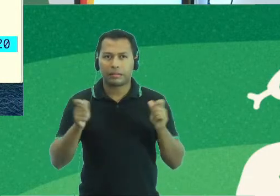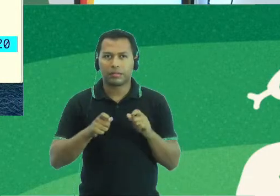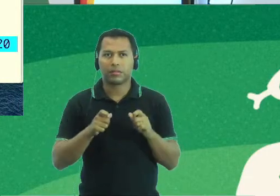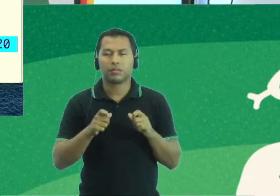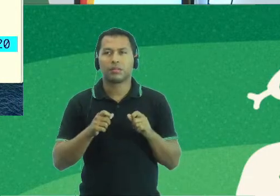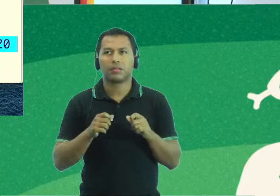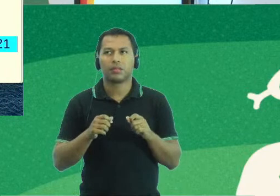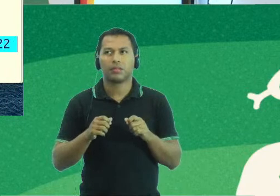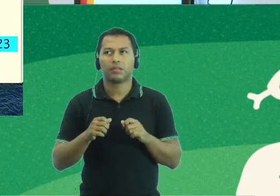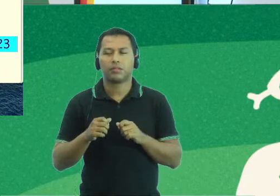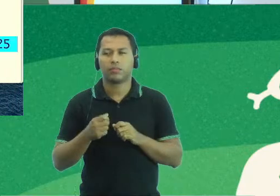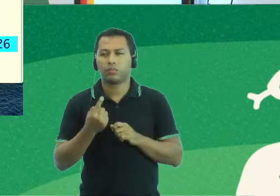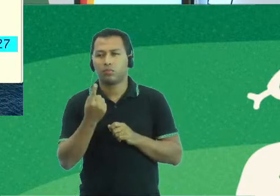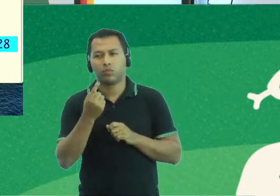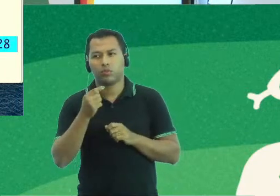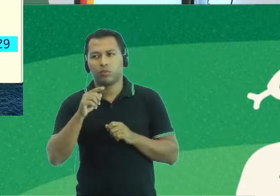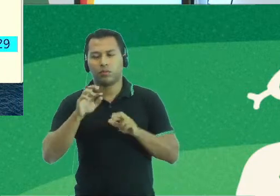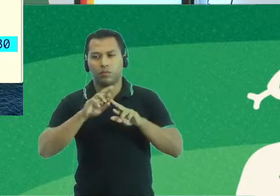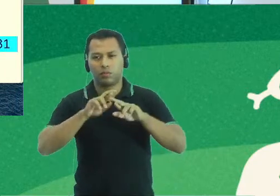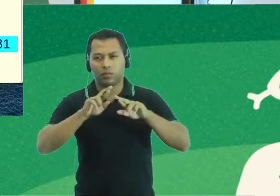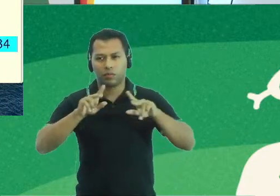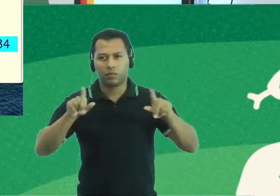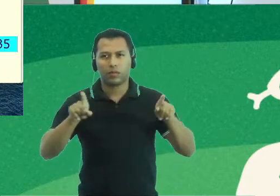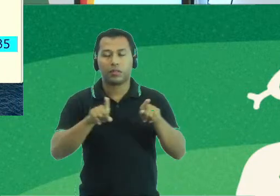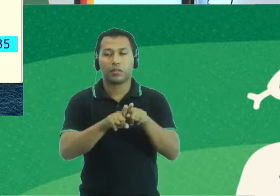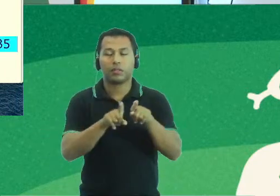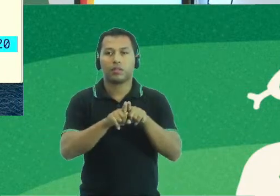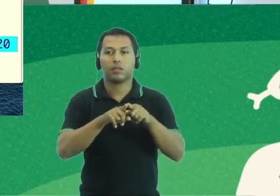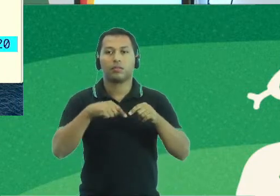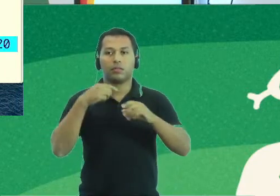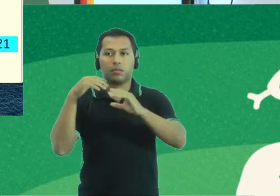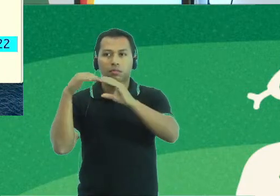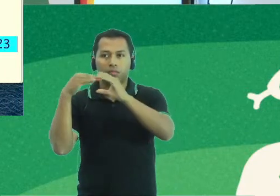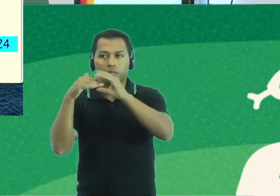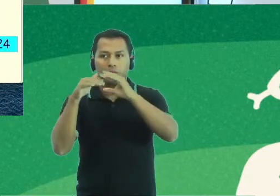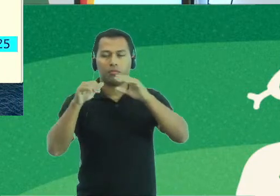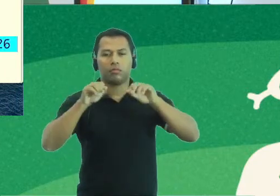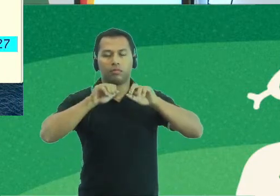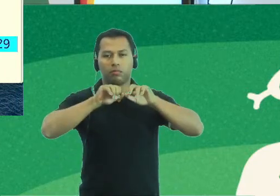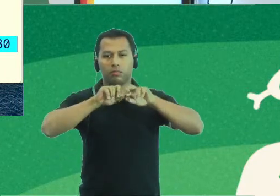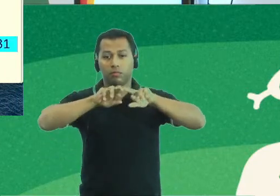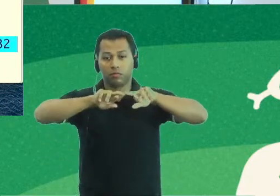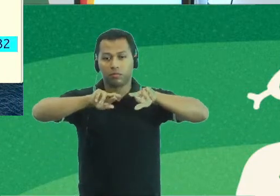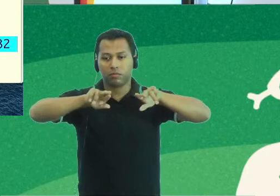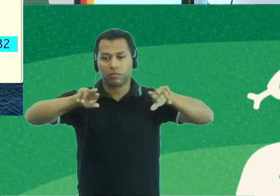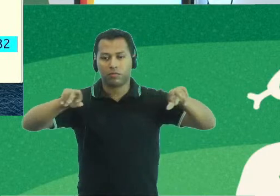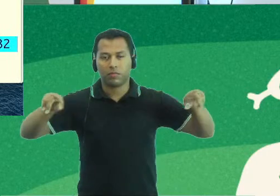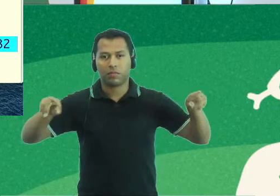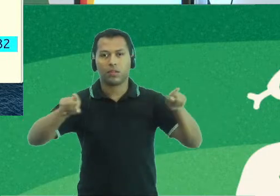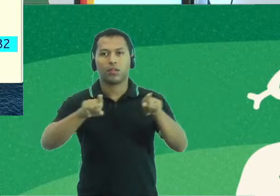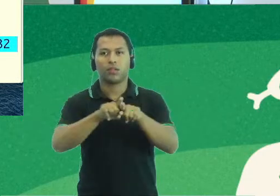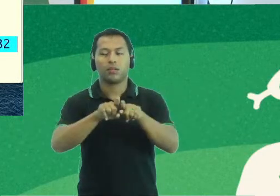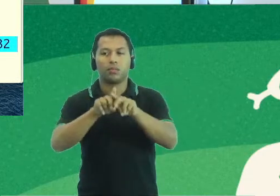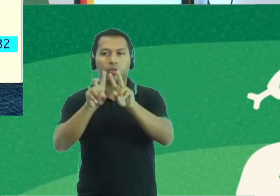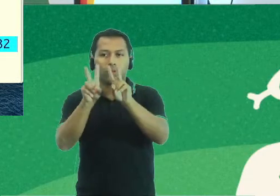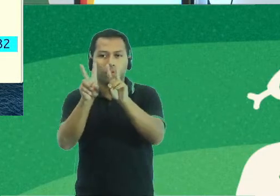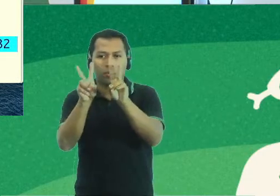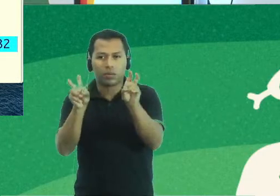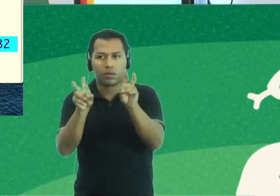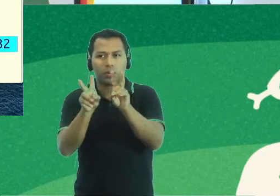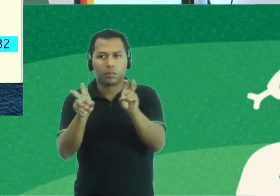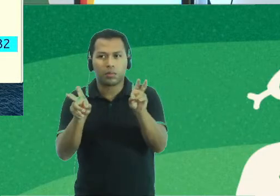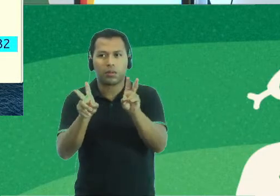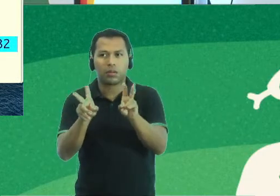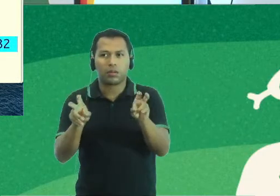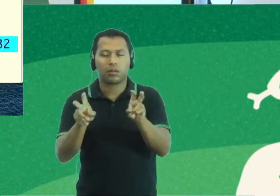people. And then we're just going to pass the subject line in there. And you also, in these emails, you can add